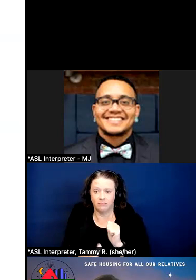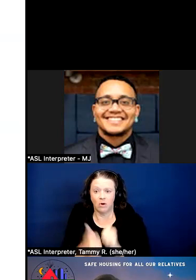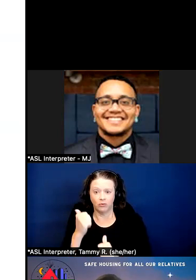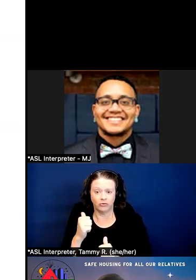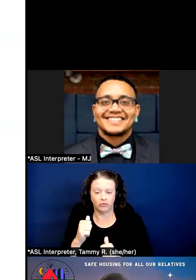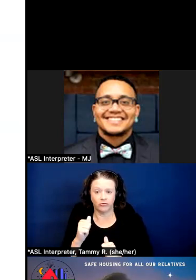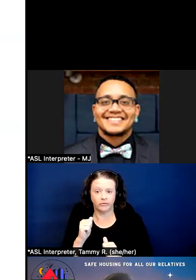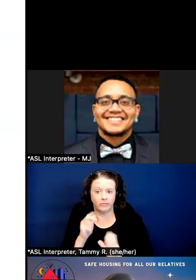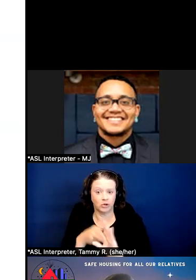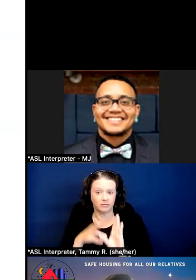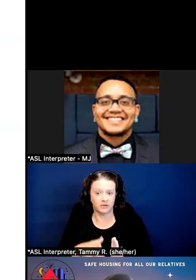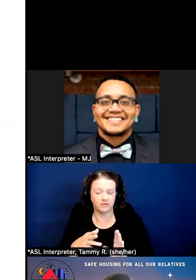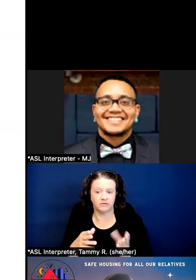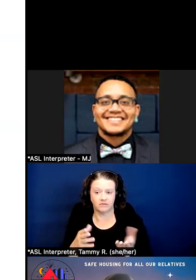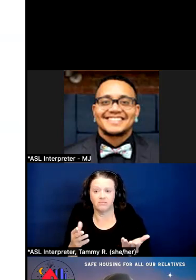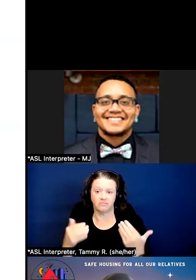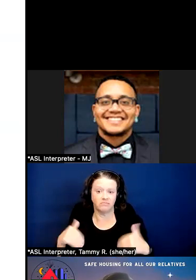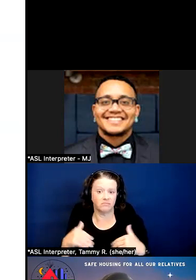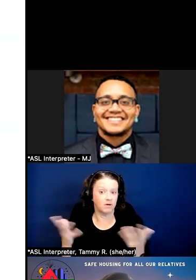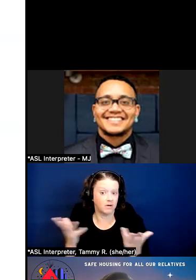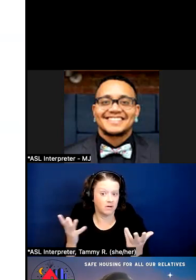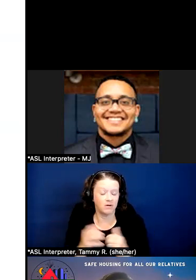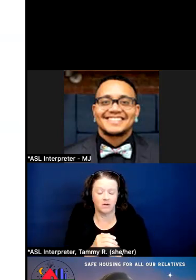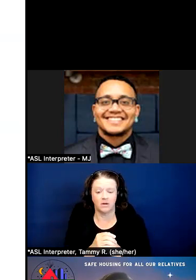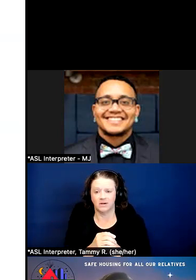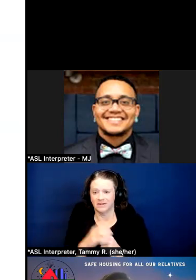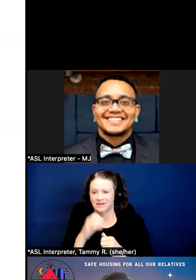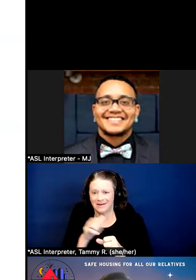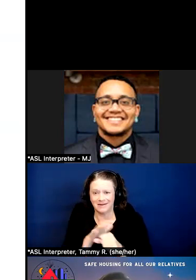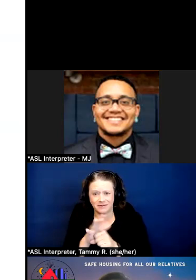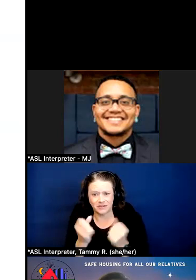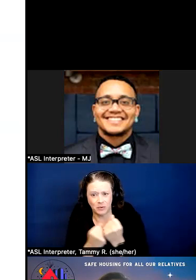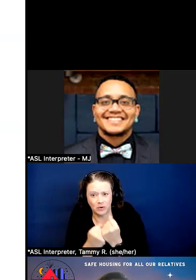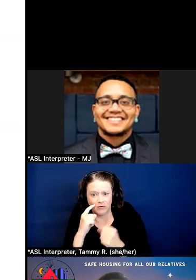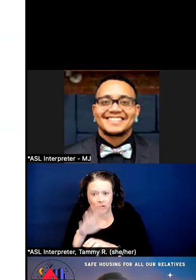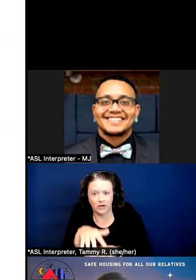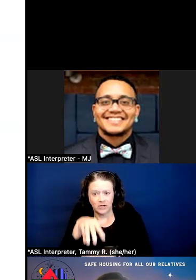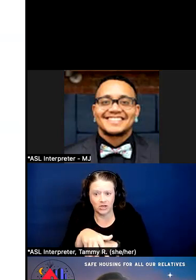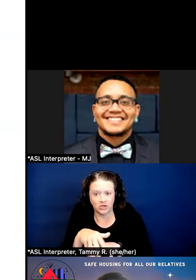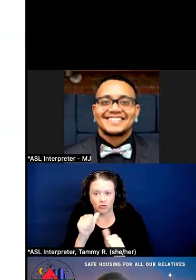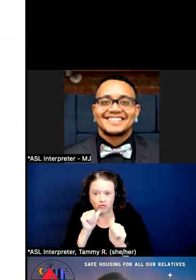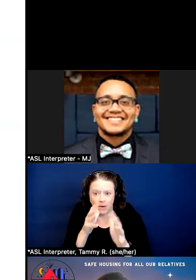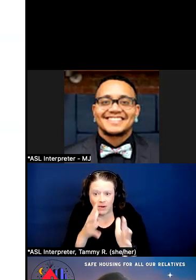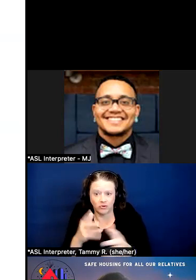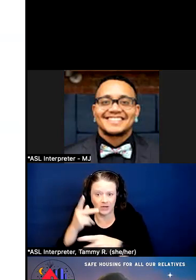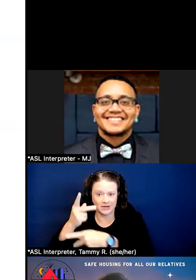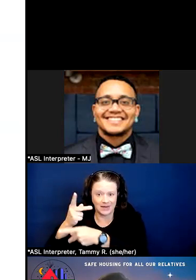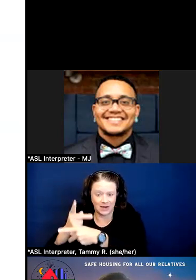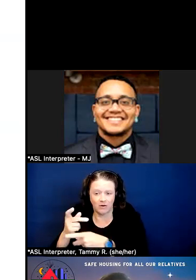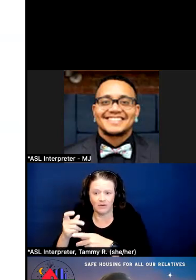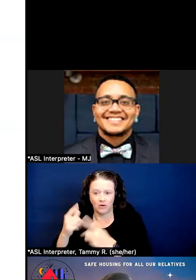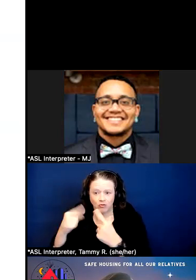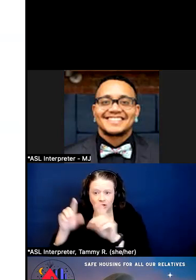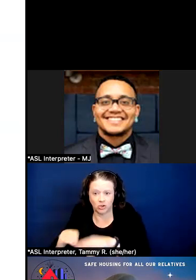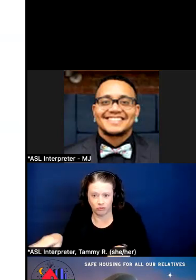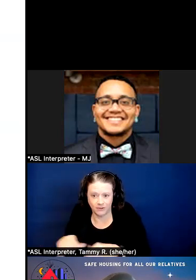across the board in both spaces, was that there was a lack of support for Indigenous grandmothers caring for grandchildren.